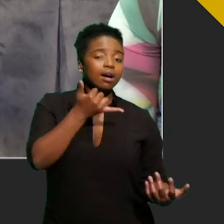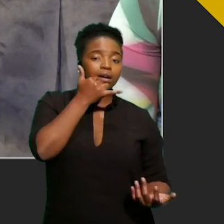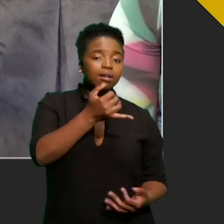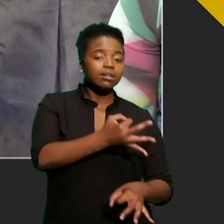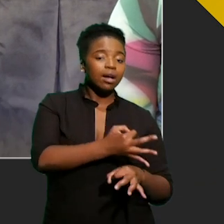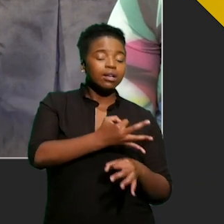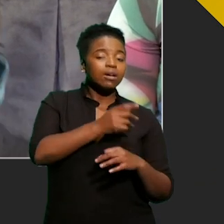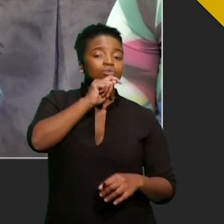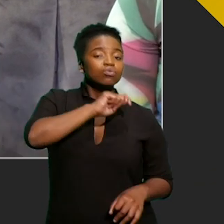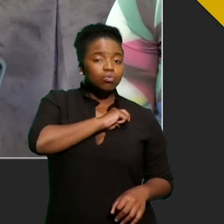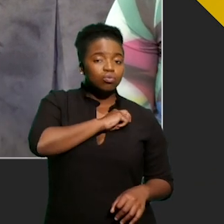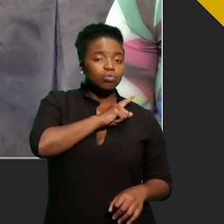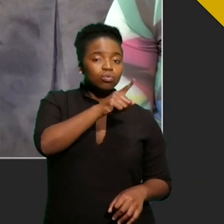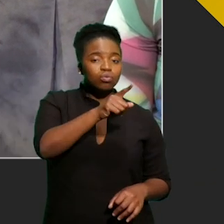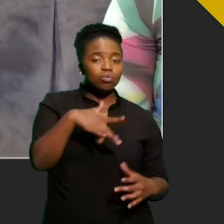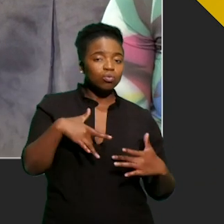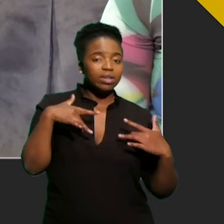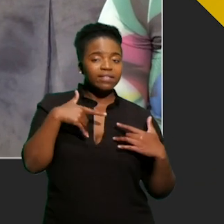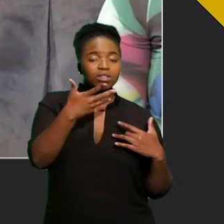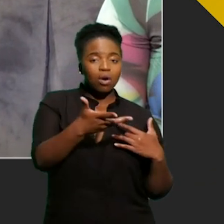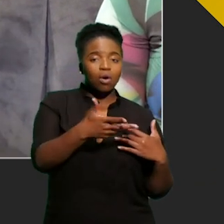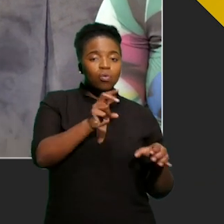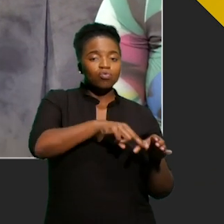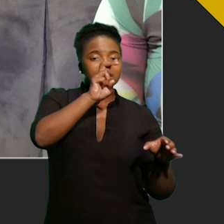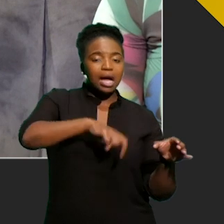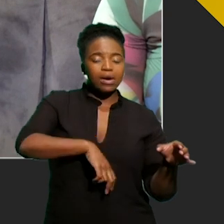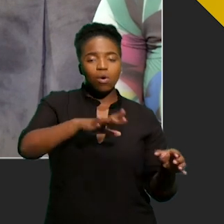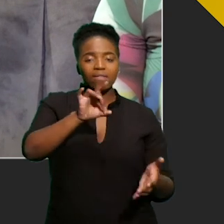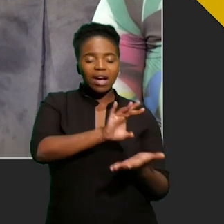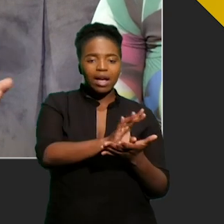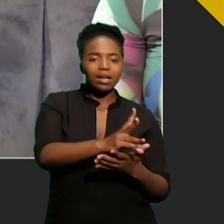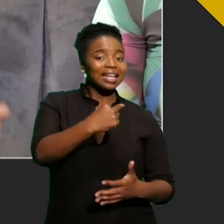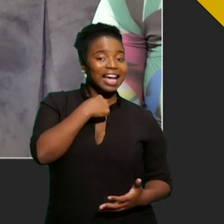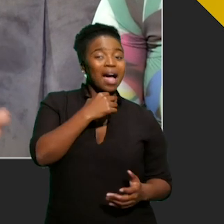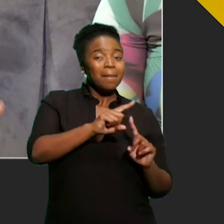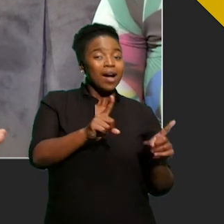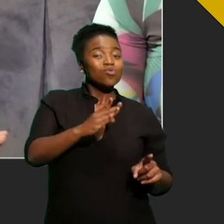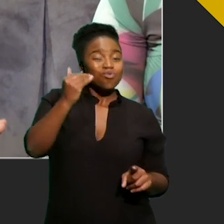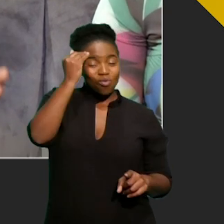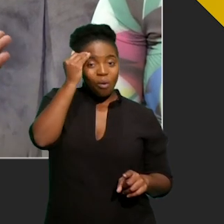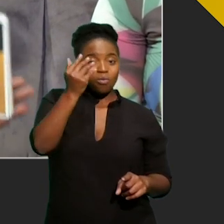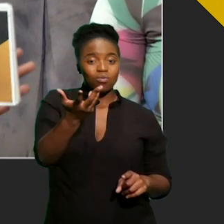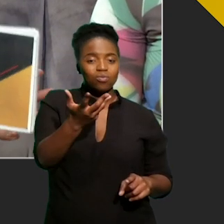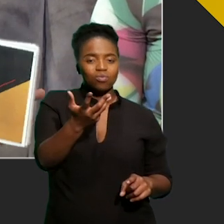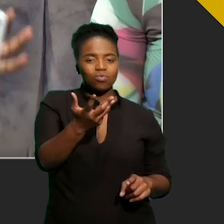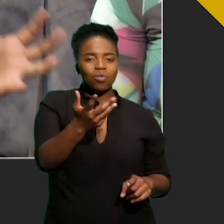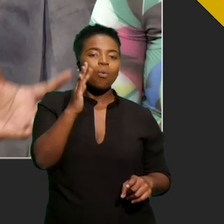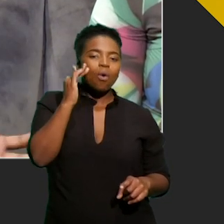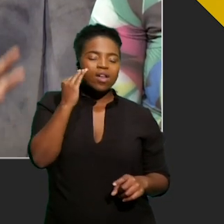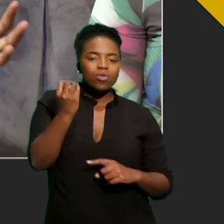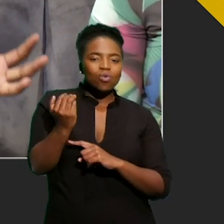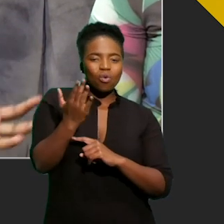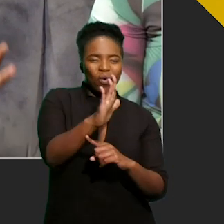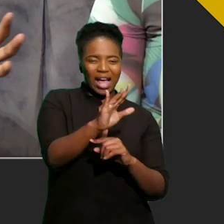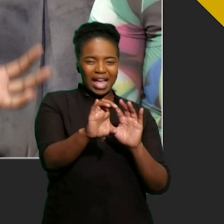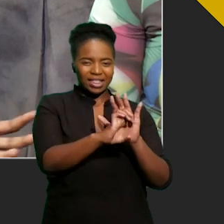is it true, he's left this particular broadcasting house, and you can't get through to him. But you know, you have a lead on it. Yeah. At what point does your